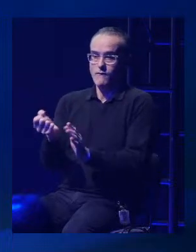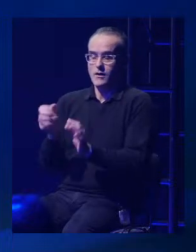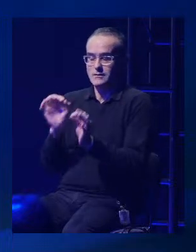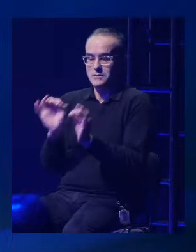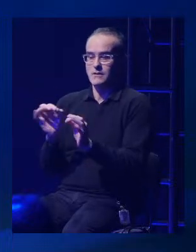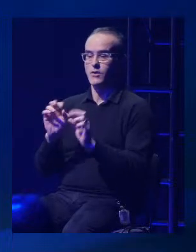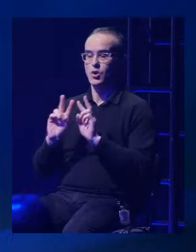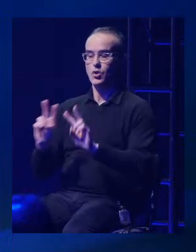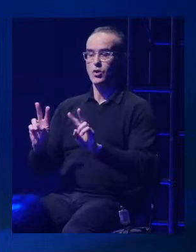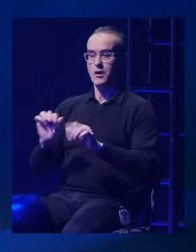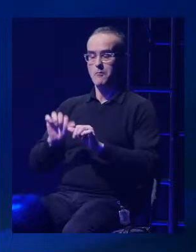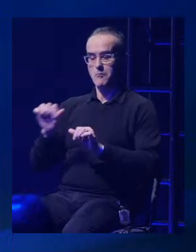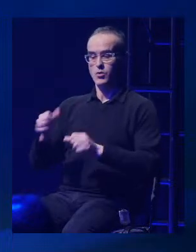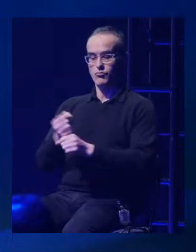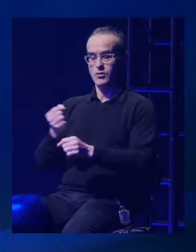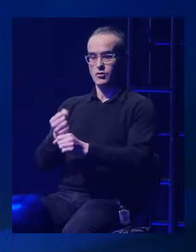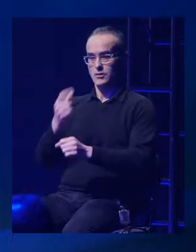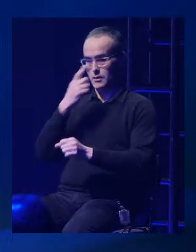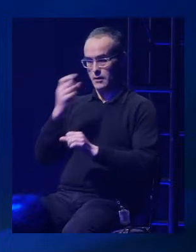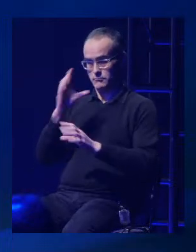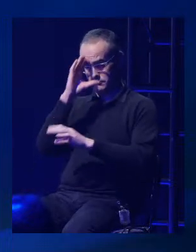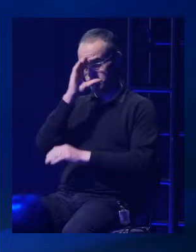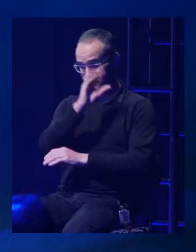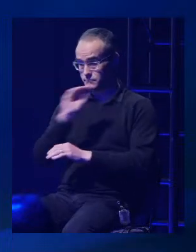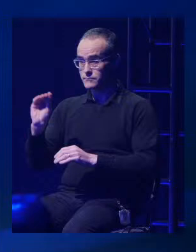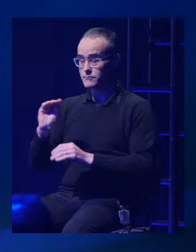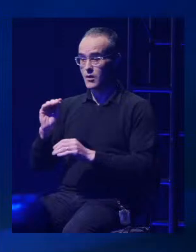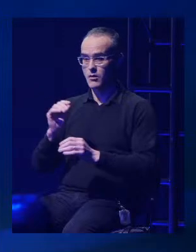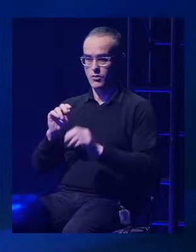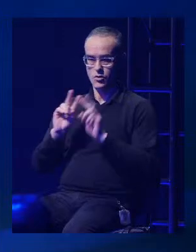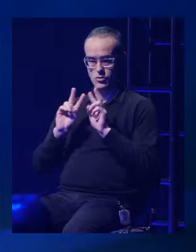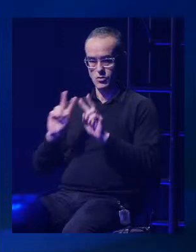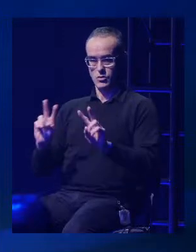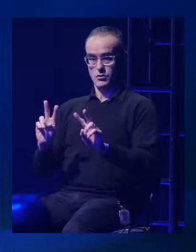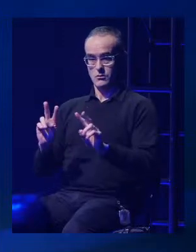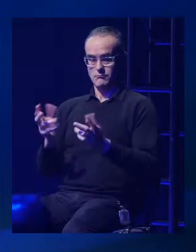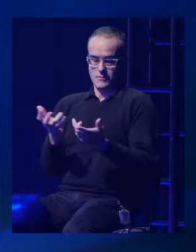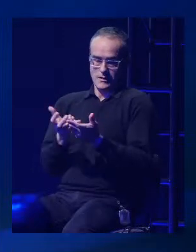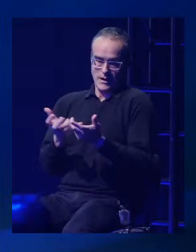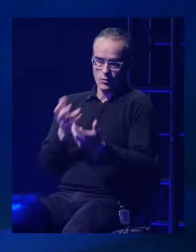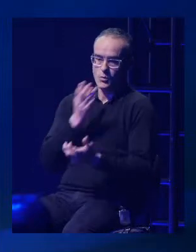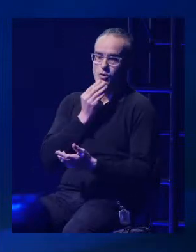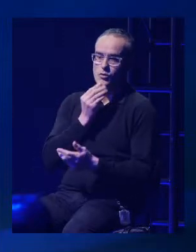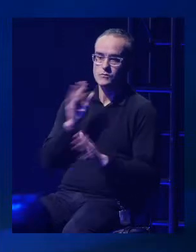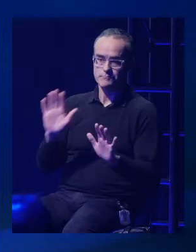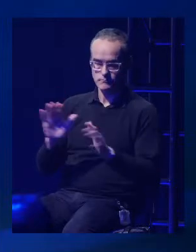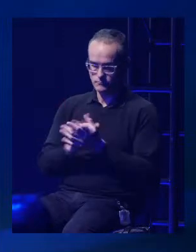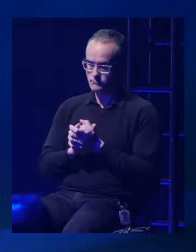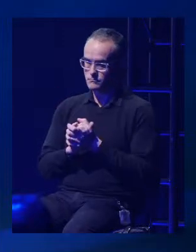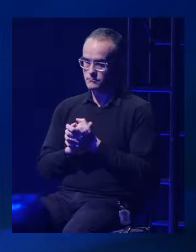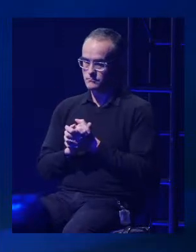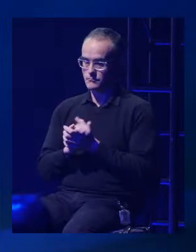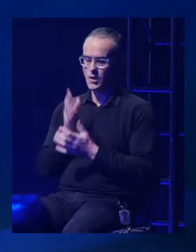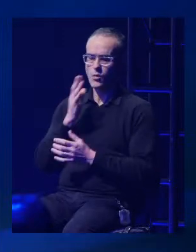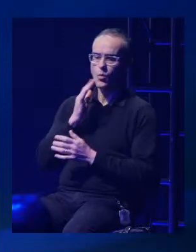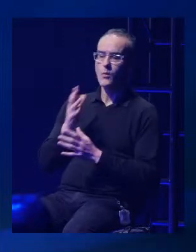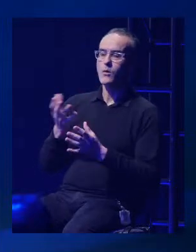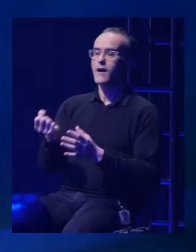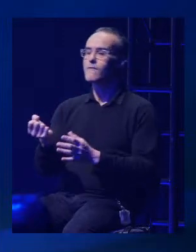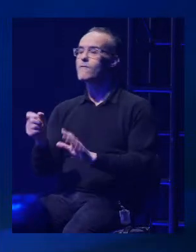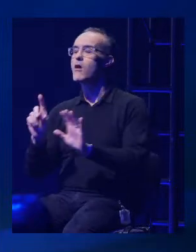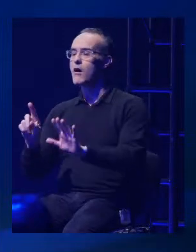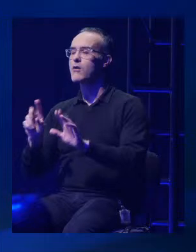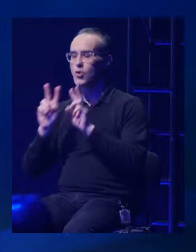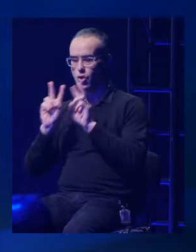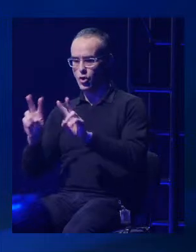post-production can provide you a look to use on set. How do we then utilize that? But having got this look on set, do we then need